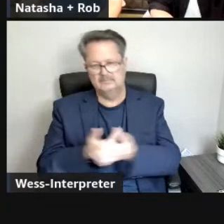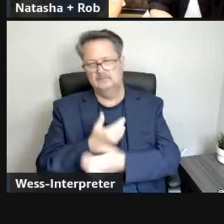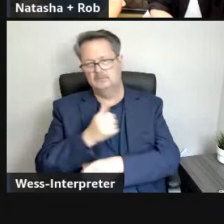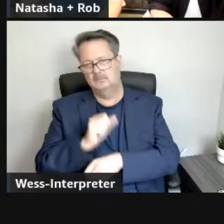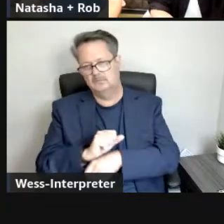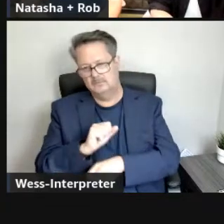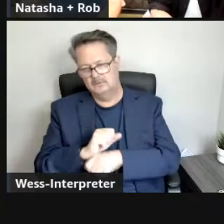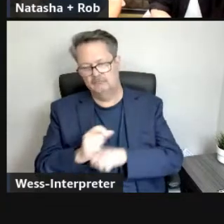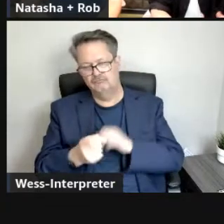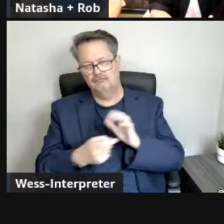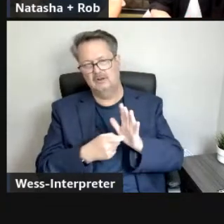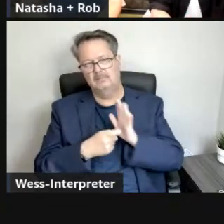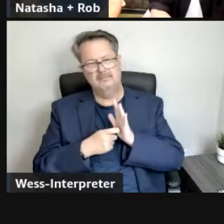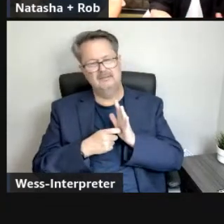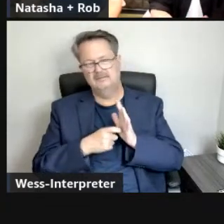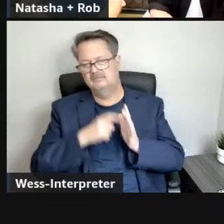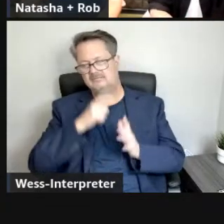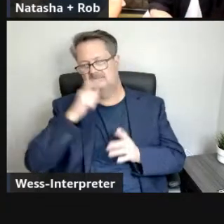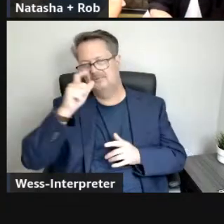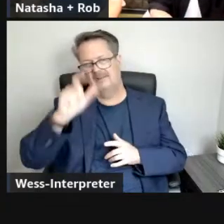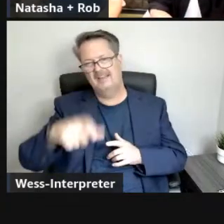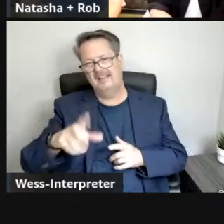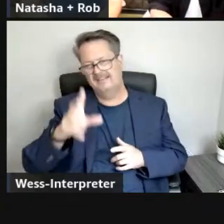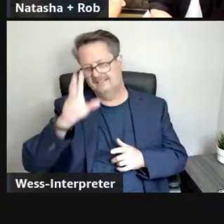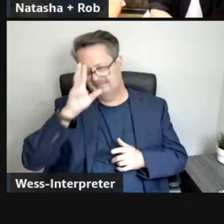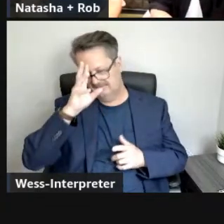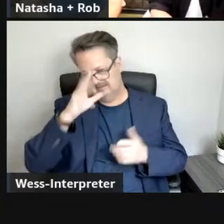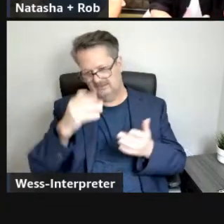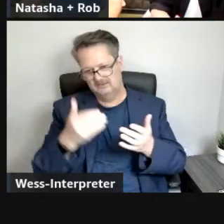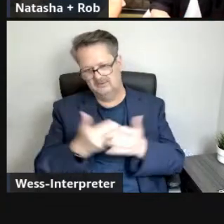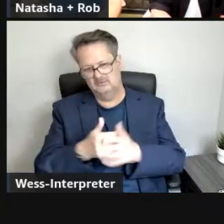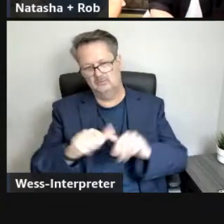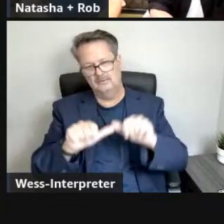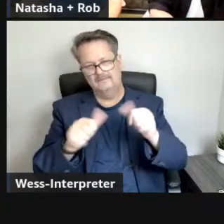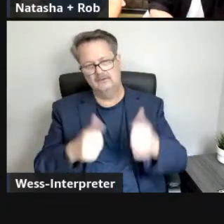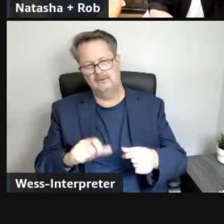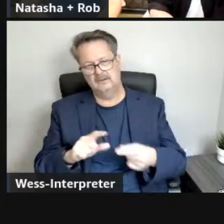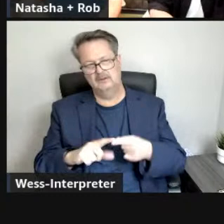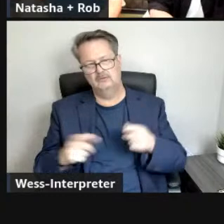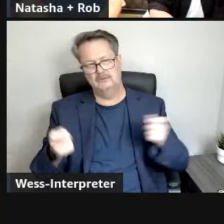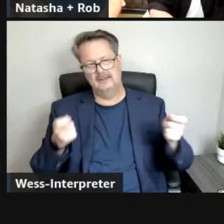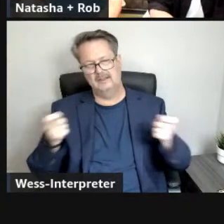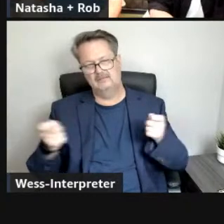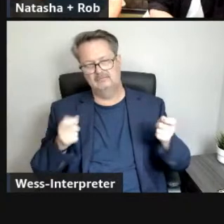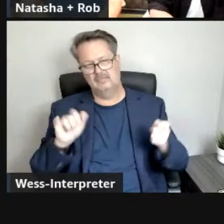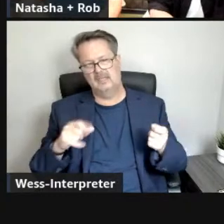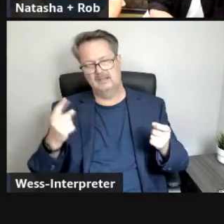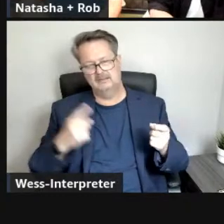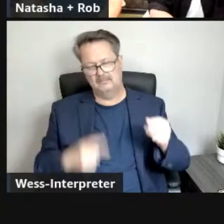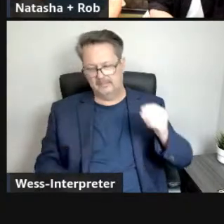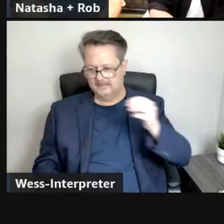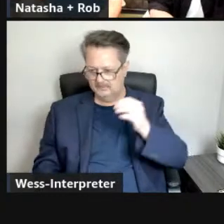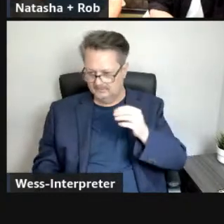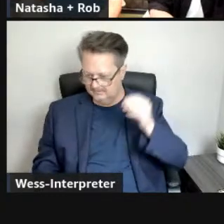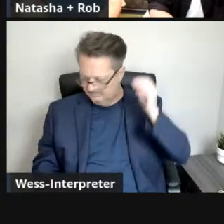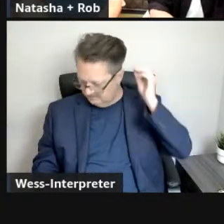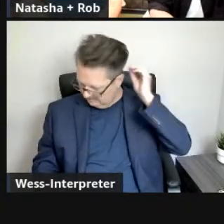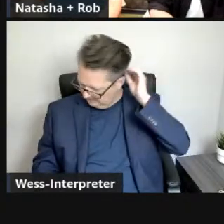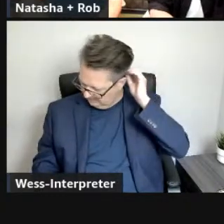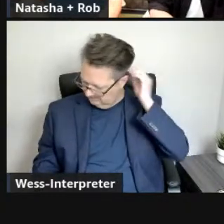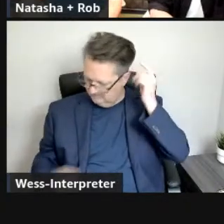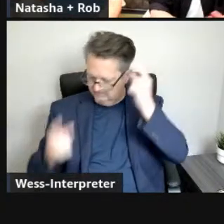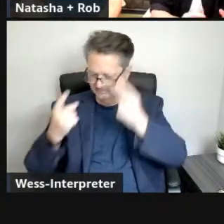requirements, you won't need to create another new configuration to handle that, which can be something to keep in mind when you're considering operational